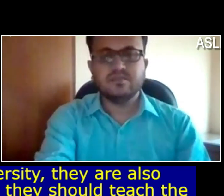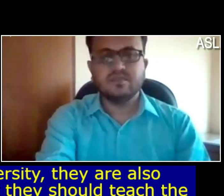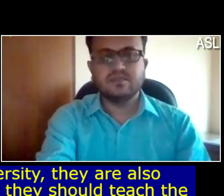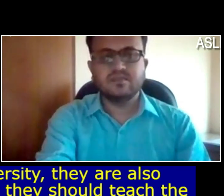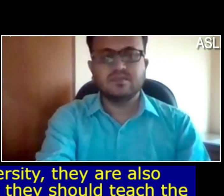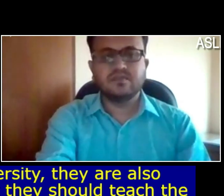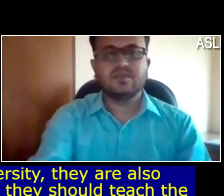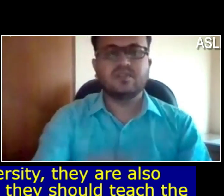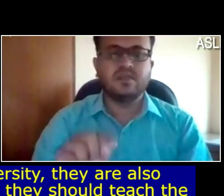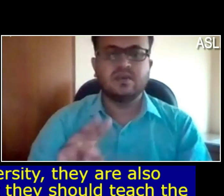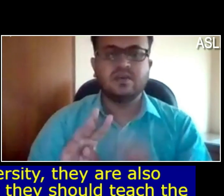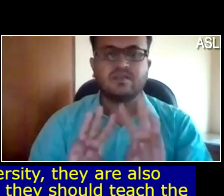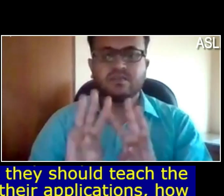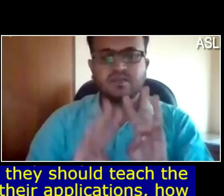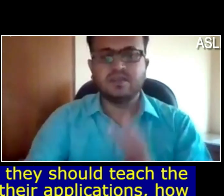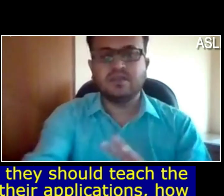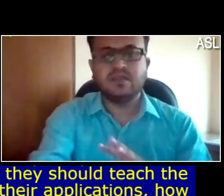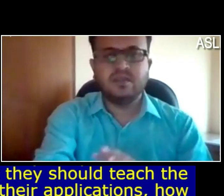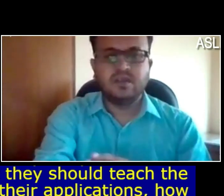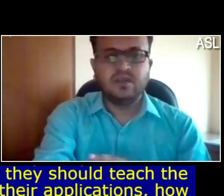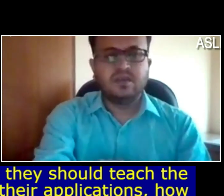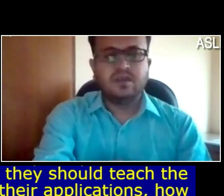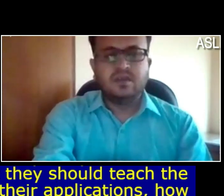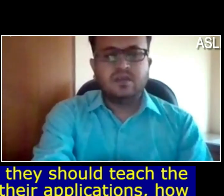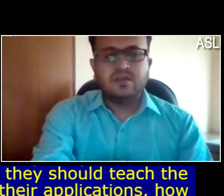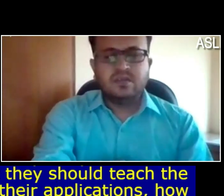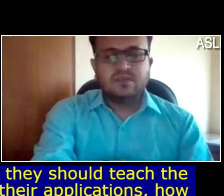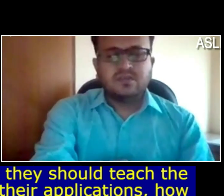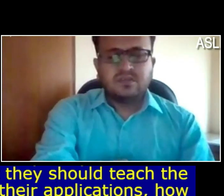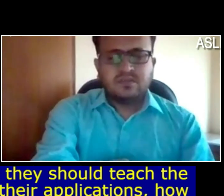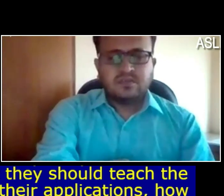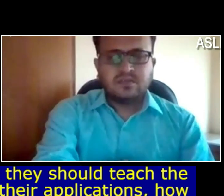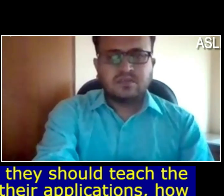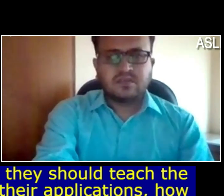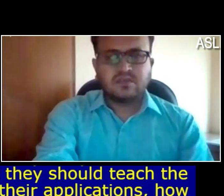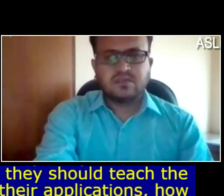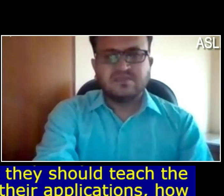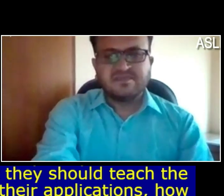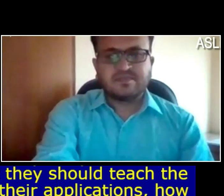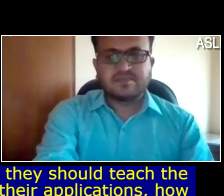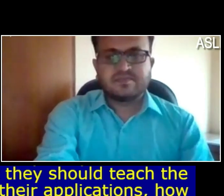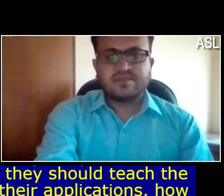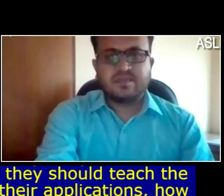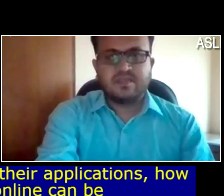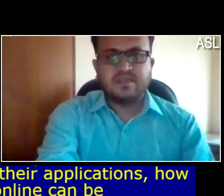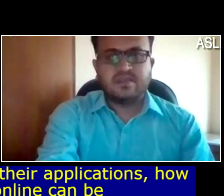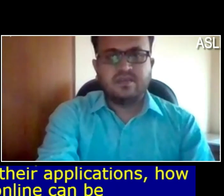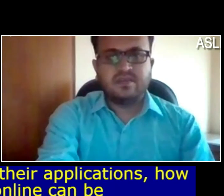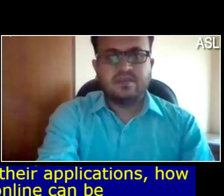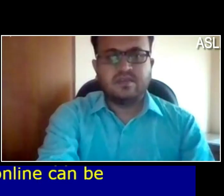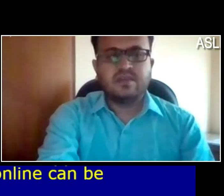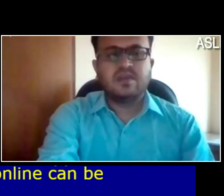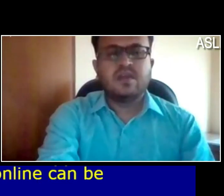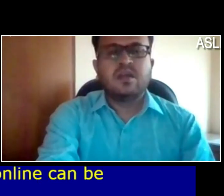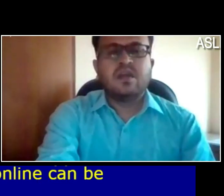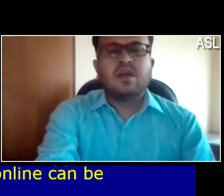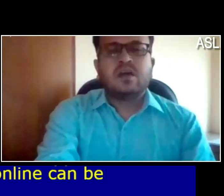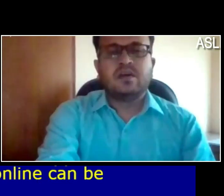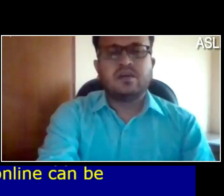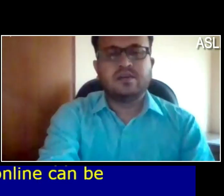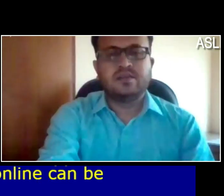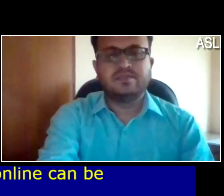or how their solutions on the internet online can be accessible. Because for us, again, societal and the